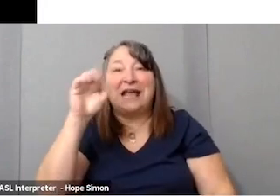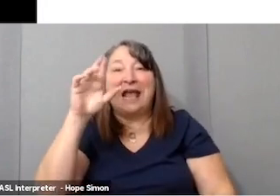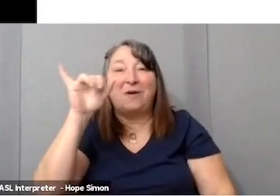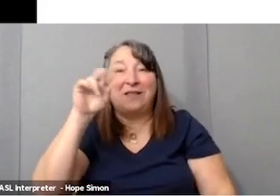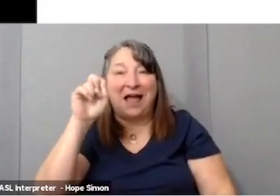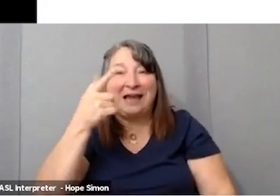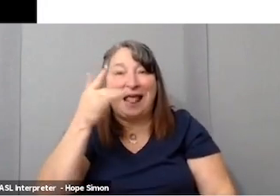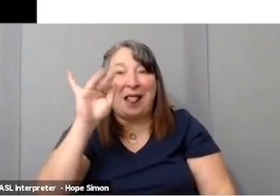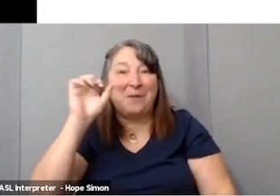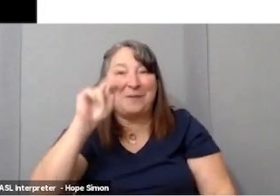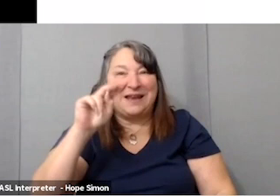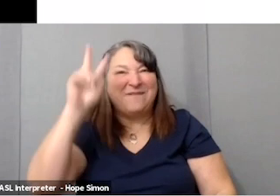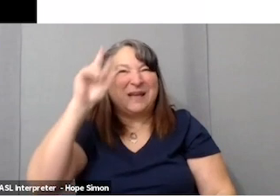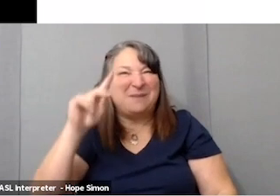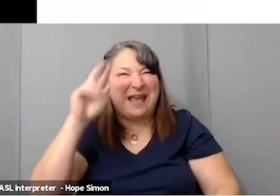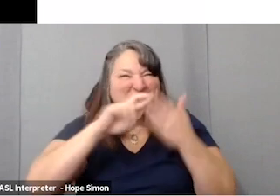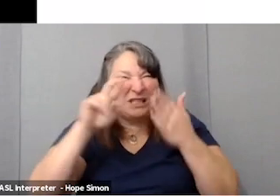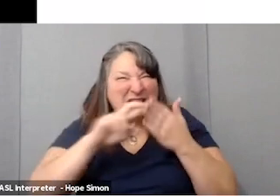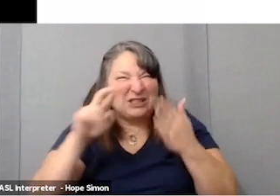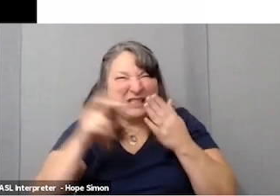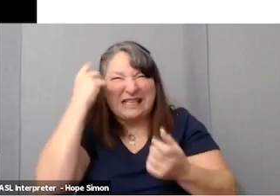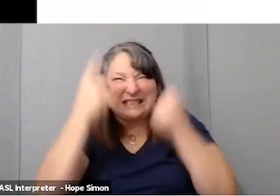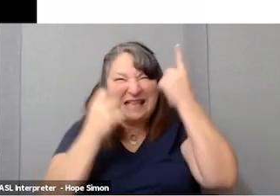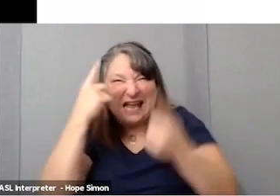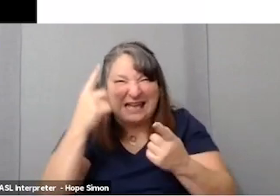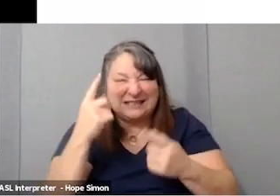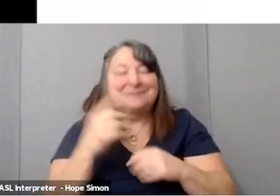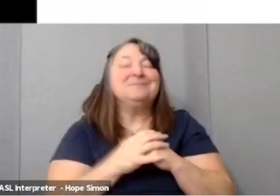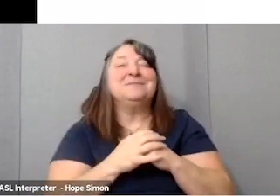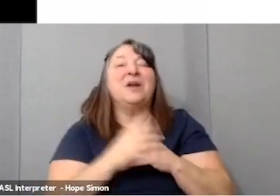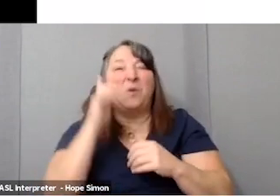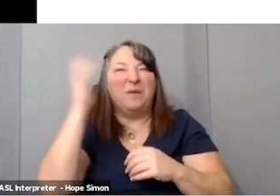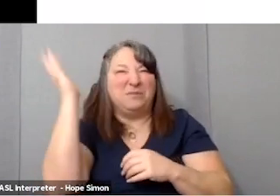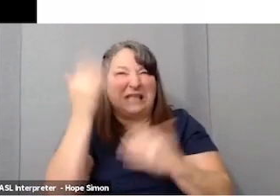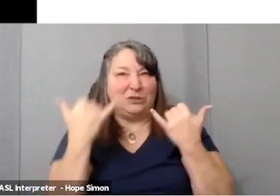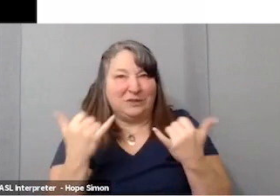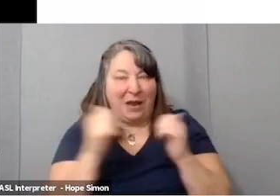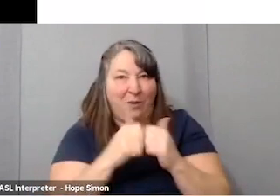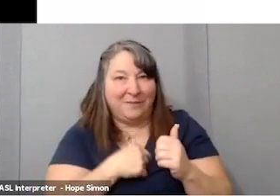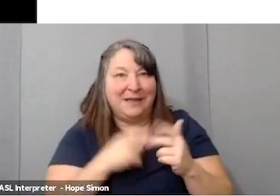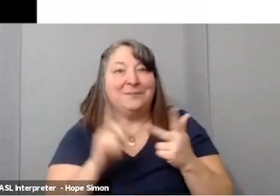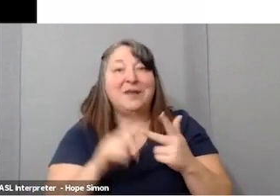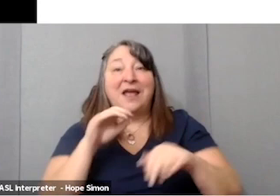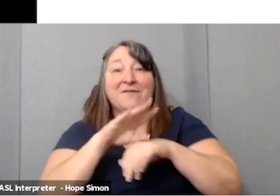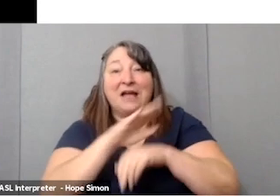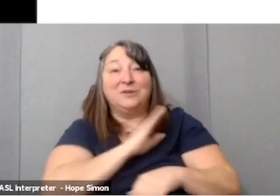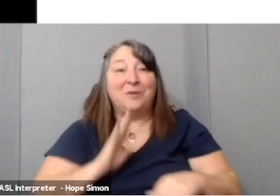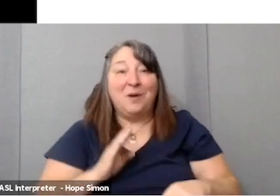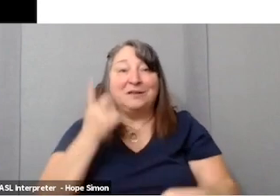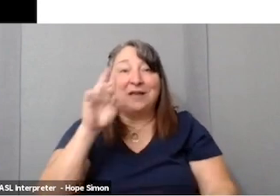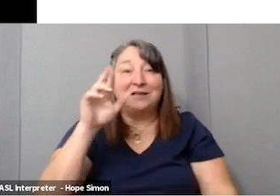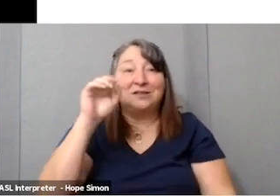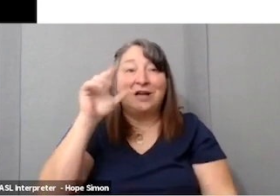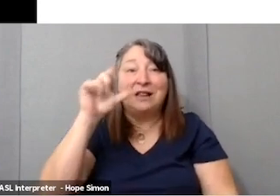who is our VP of Research and Insights. As far as our advisory board goes, we have Dr. Lester Spence out of